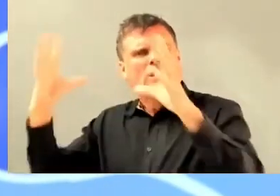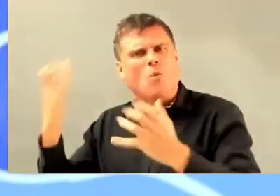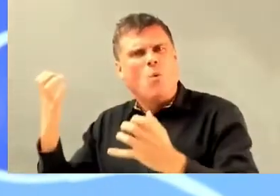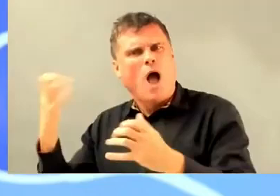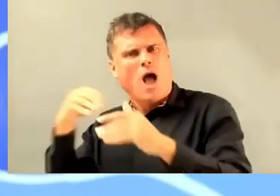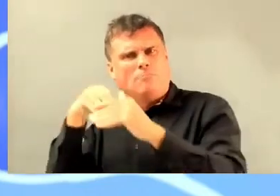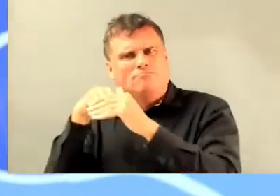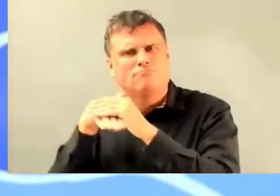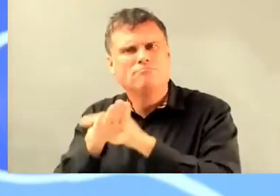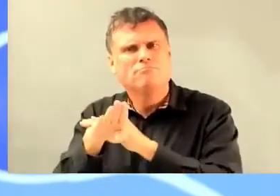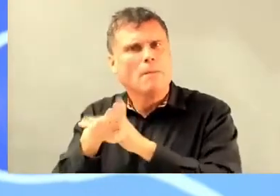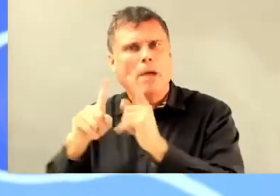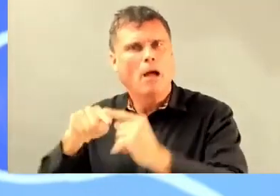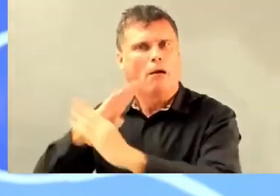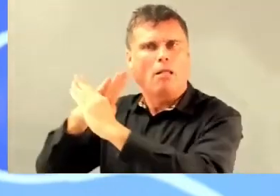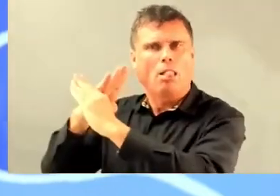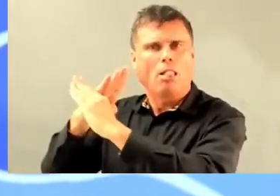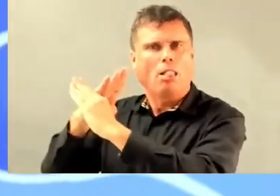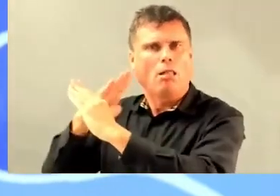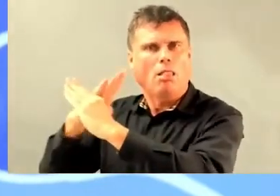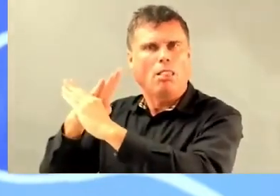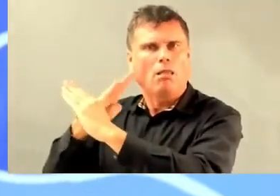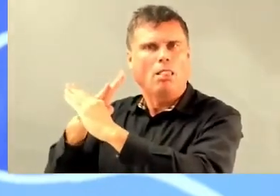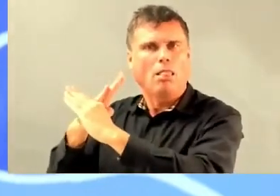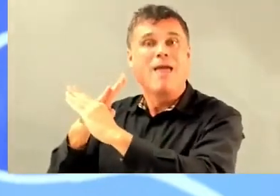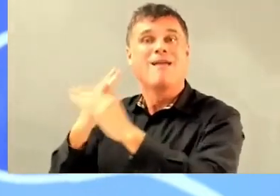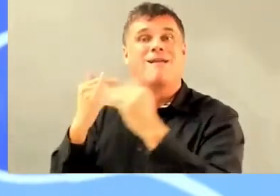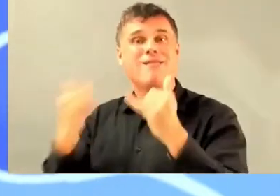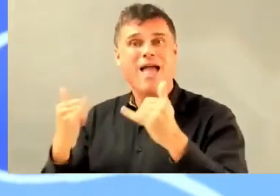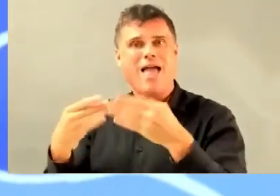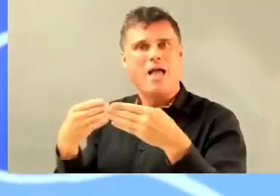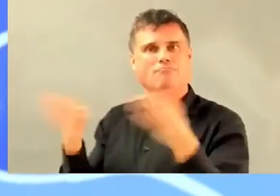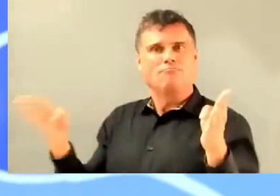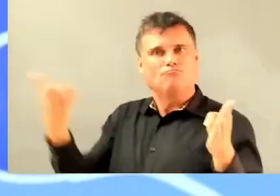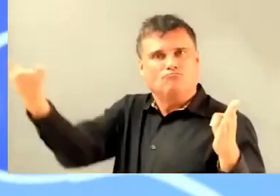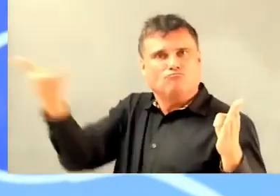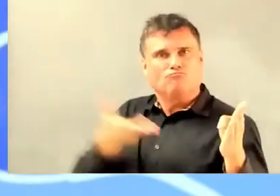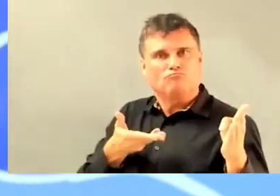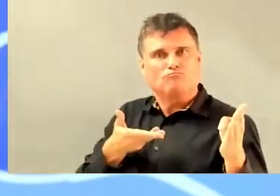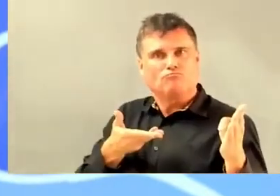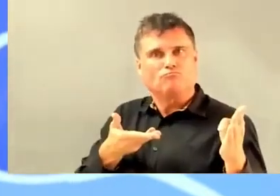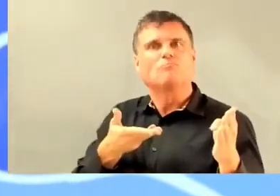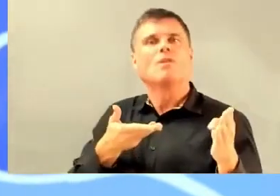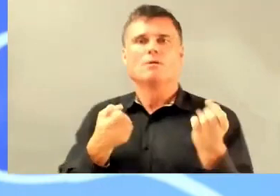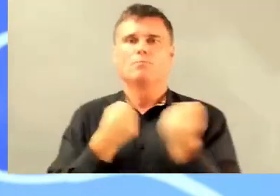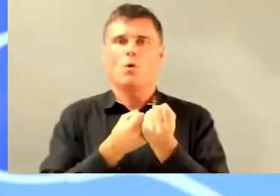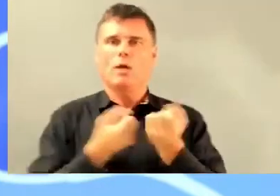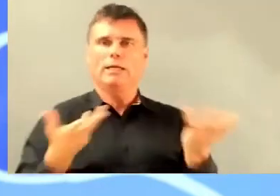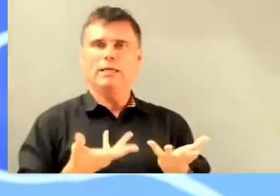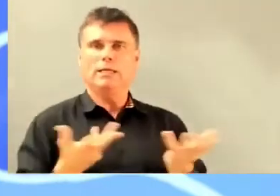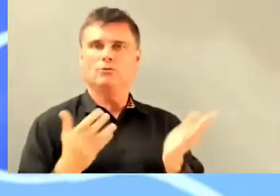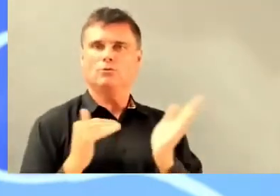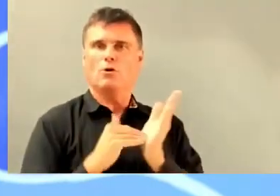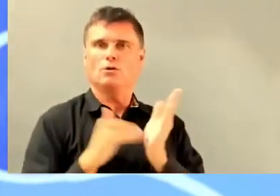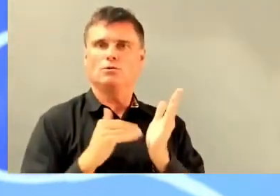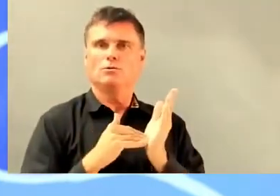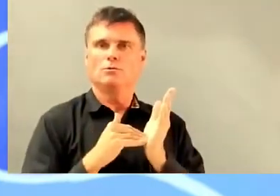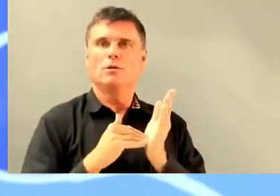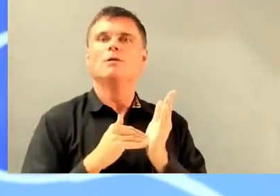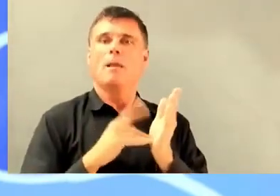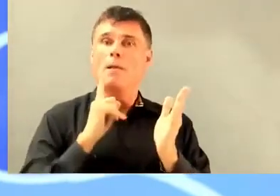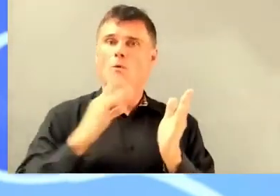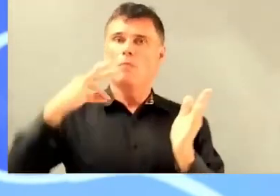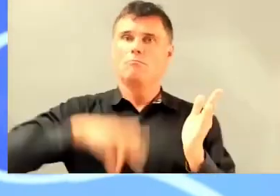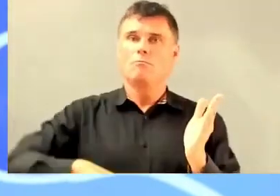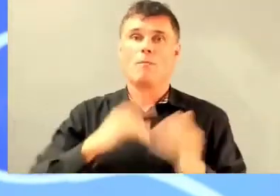thus far, will not only support our existing family doctors, but will be beneficial for our patients, so many of whom are looking for someone